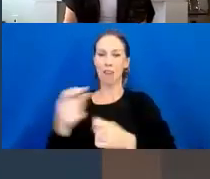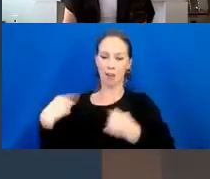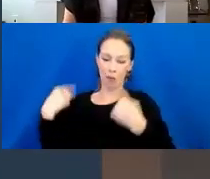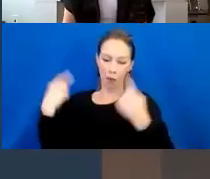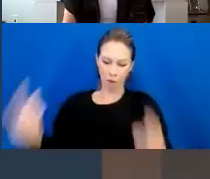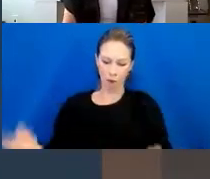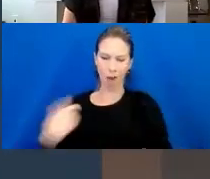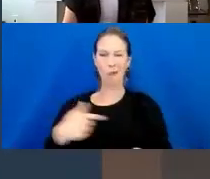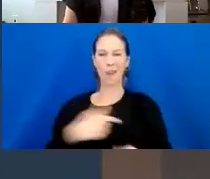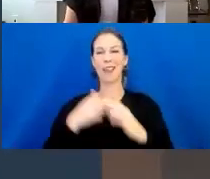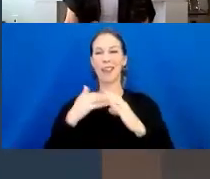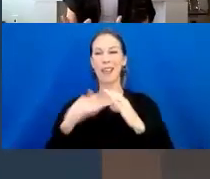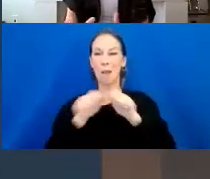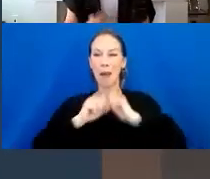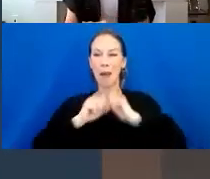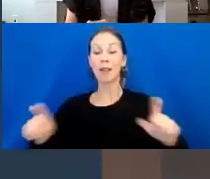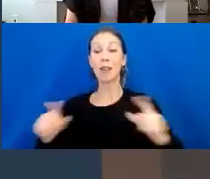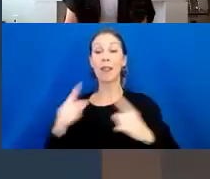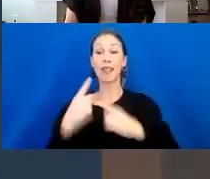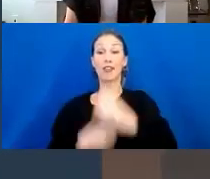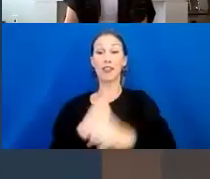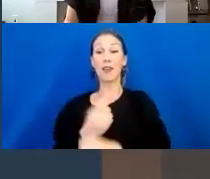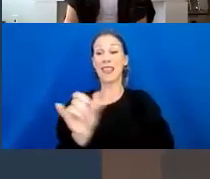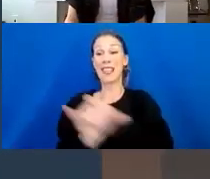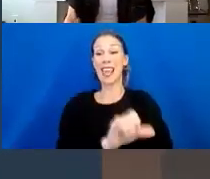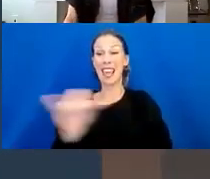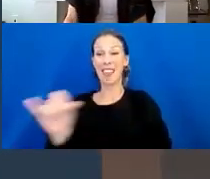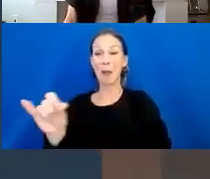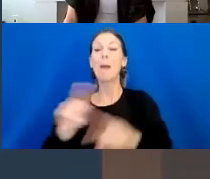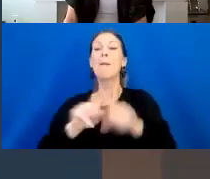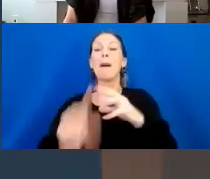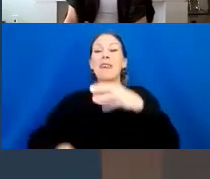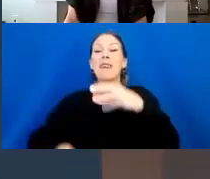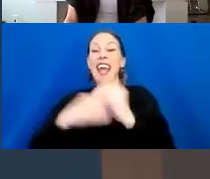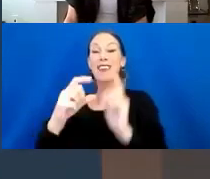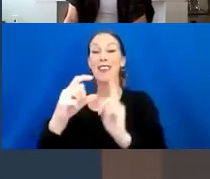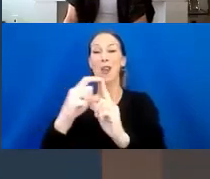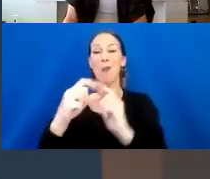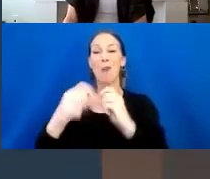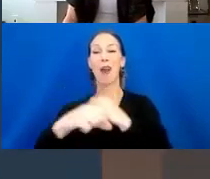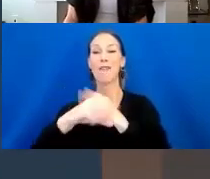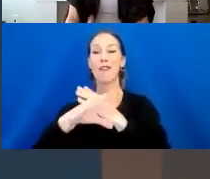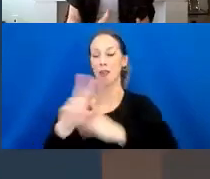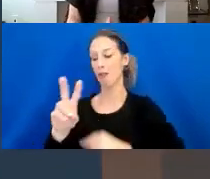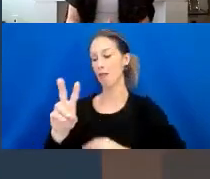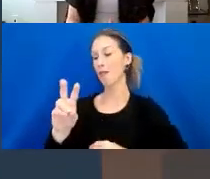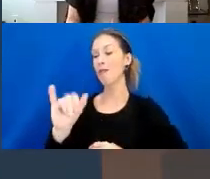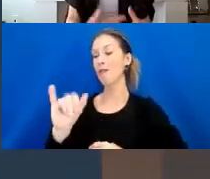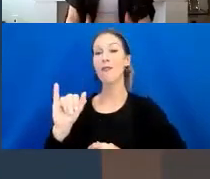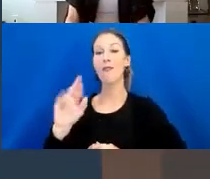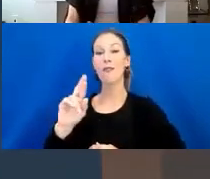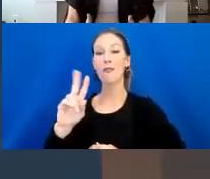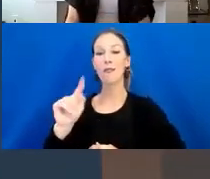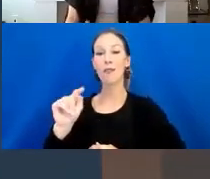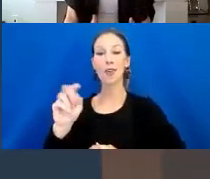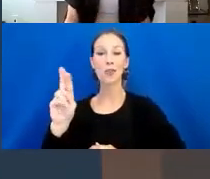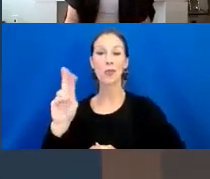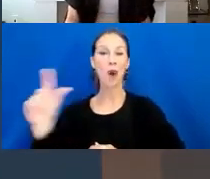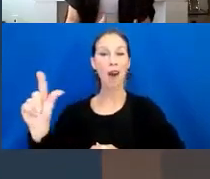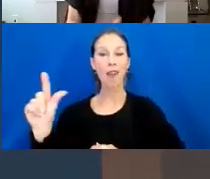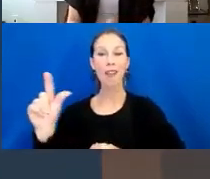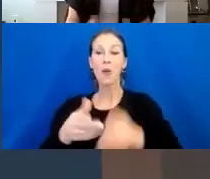the same letter, except it probably had the word virtual in it, that essentially asked that chair to communicate with